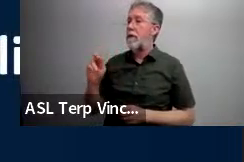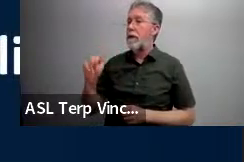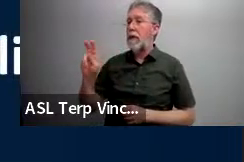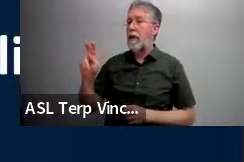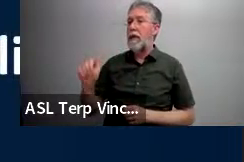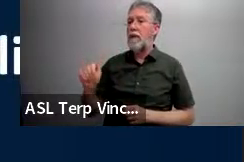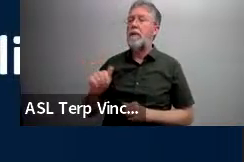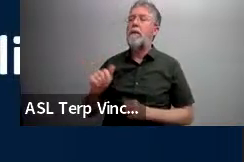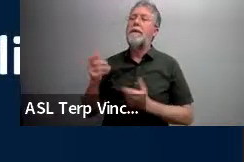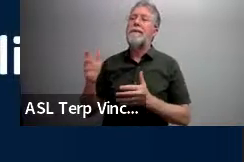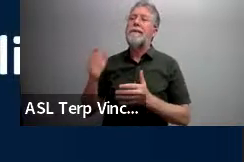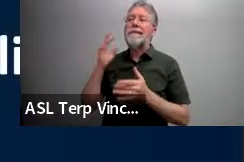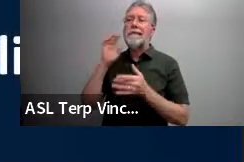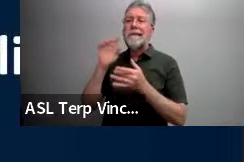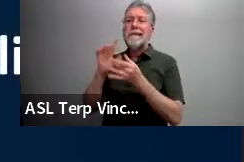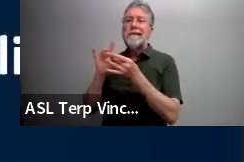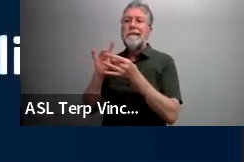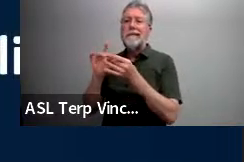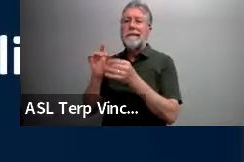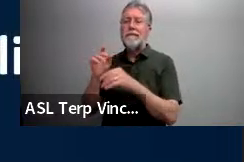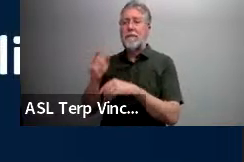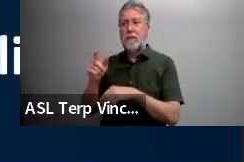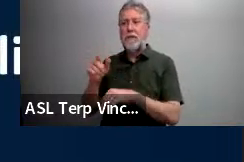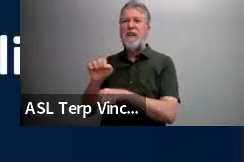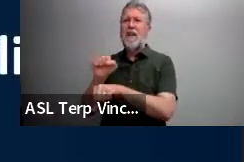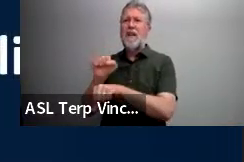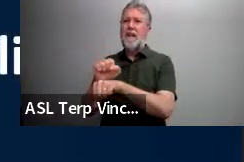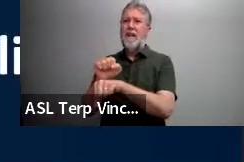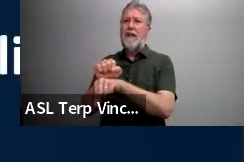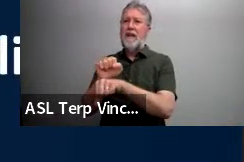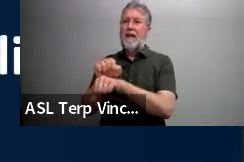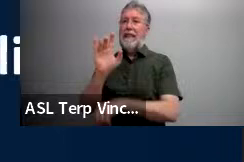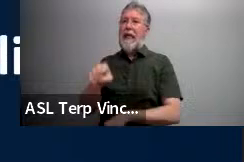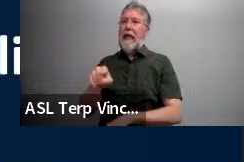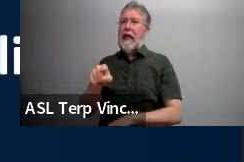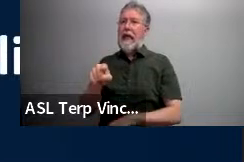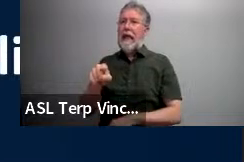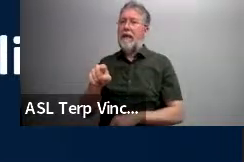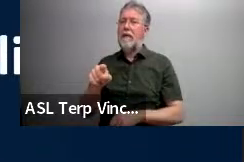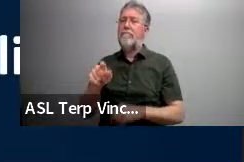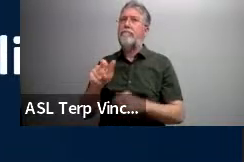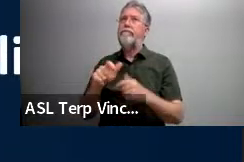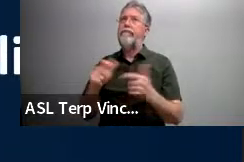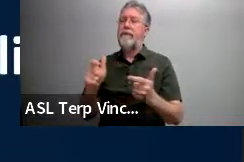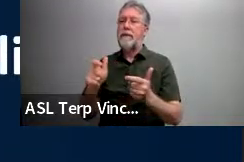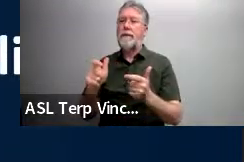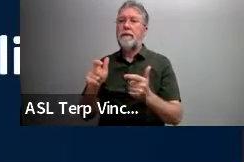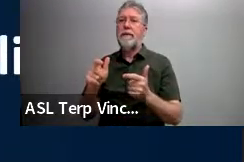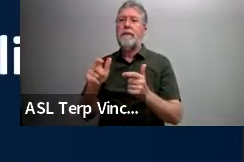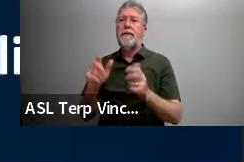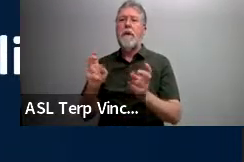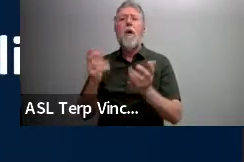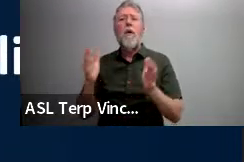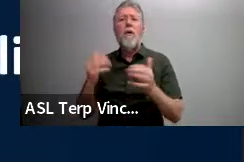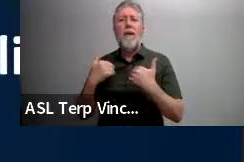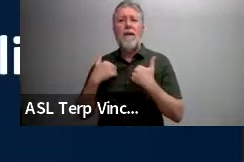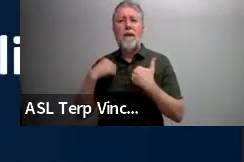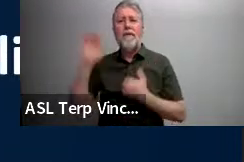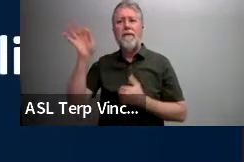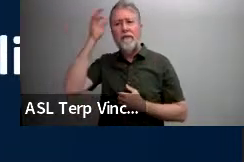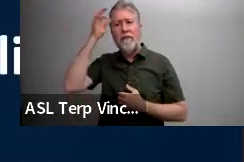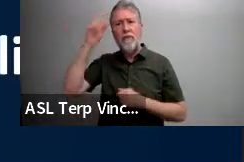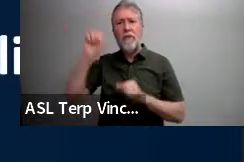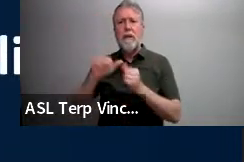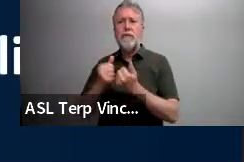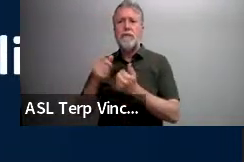mentioned, employment is a great example because we actually already have federal agencies on